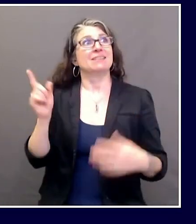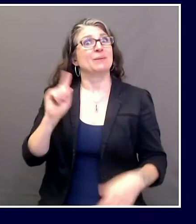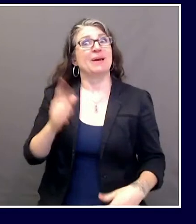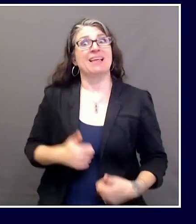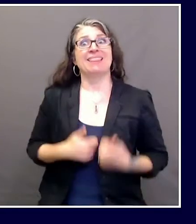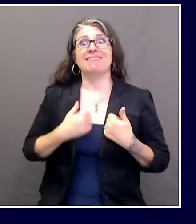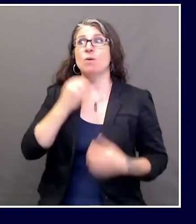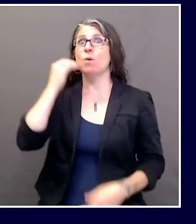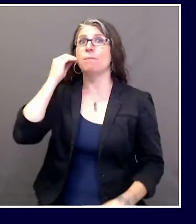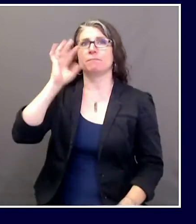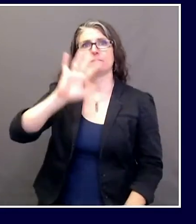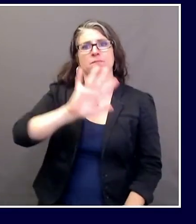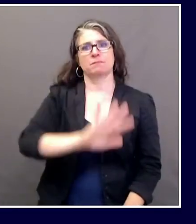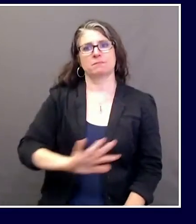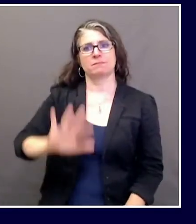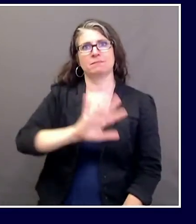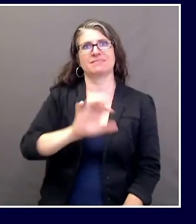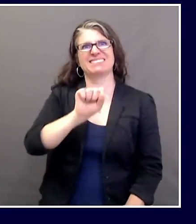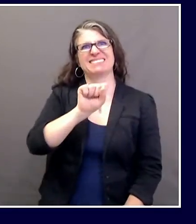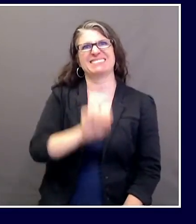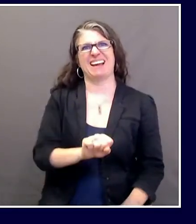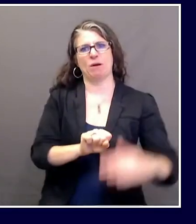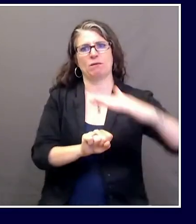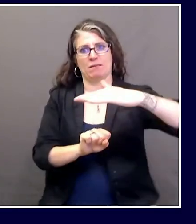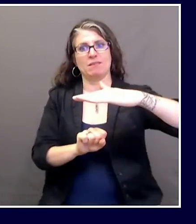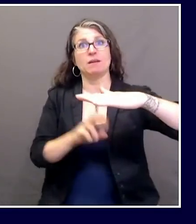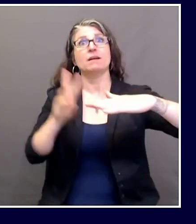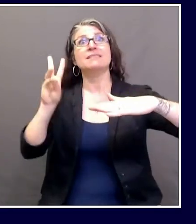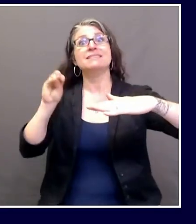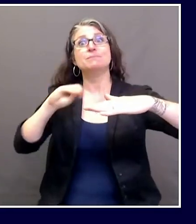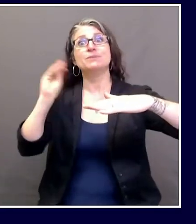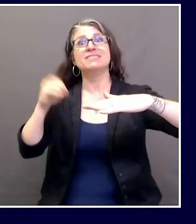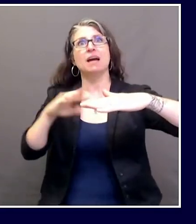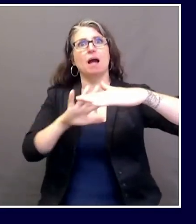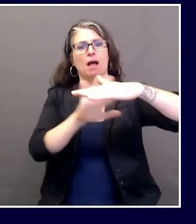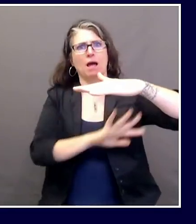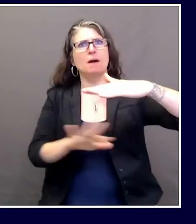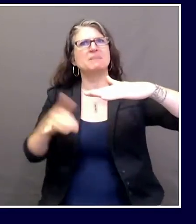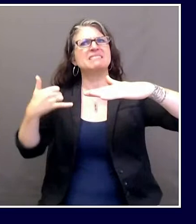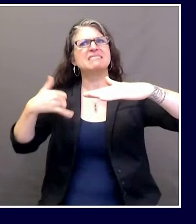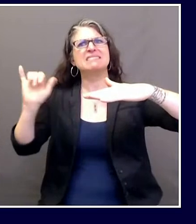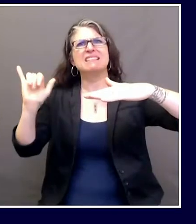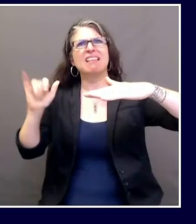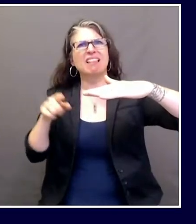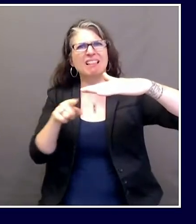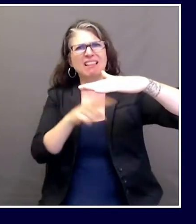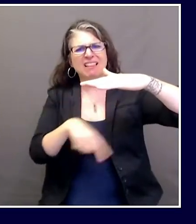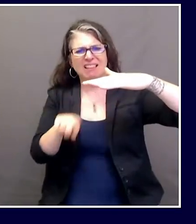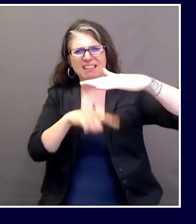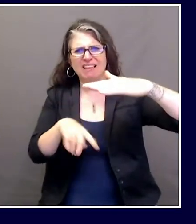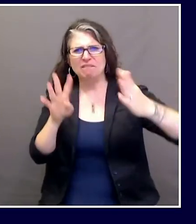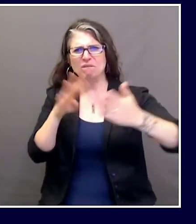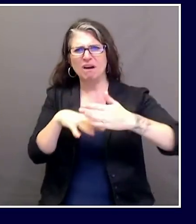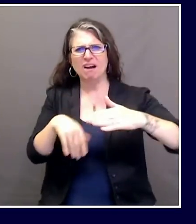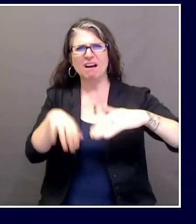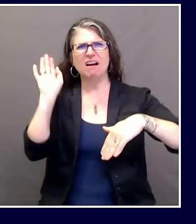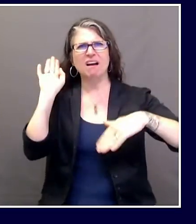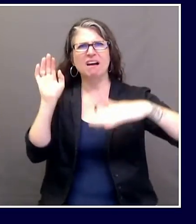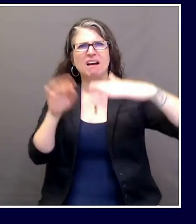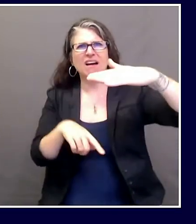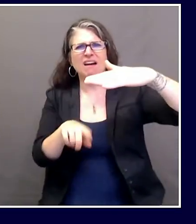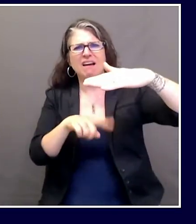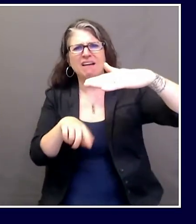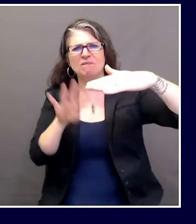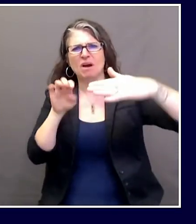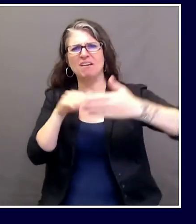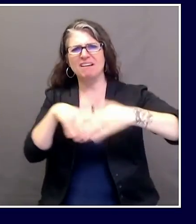of people in different areas. We know by age, as one of the I think Patrick mentioned earlier, we do have a disparity between older and